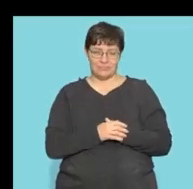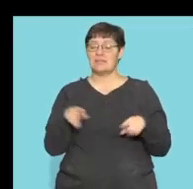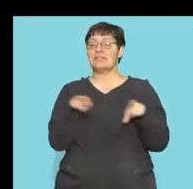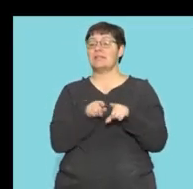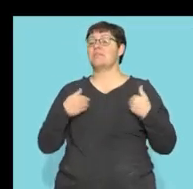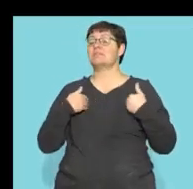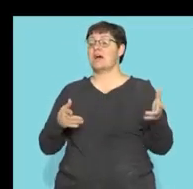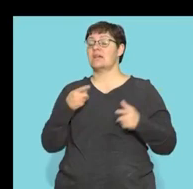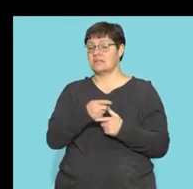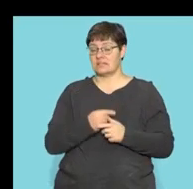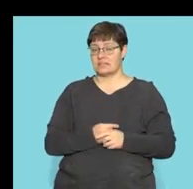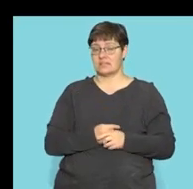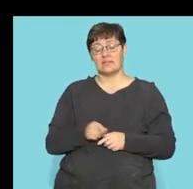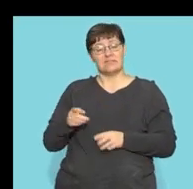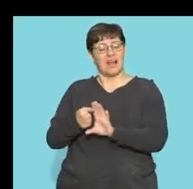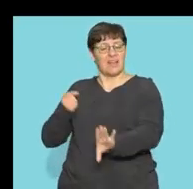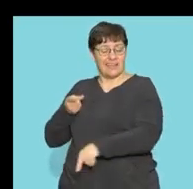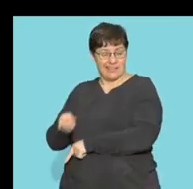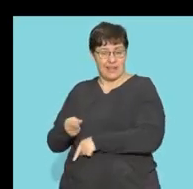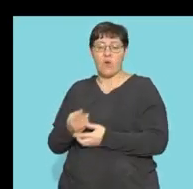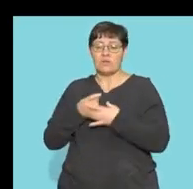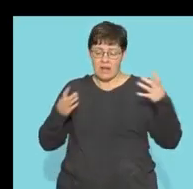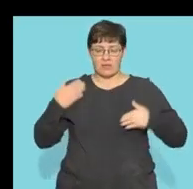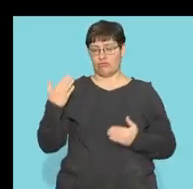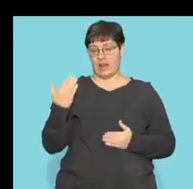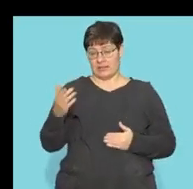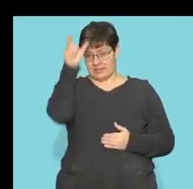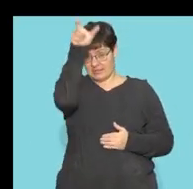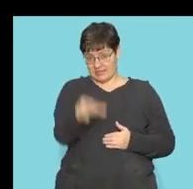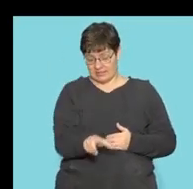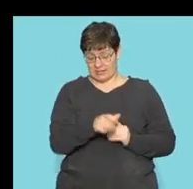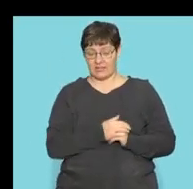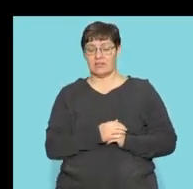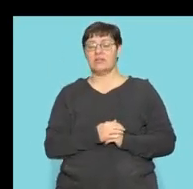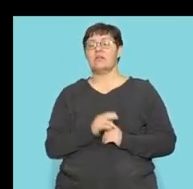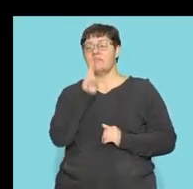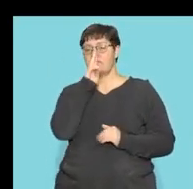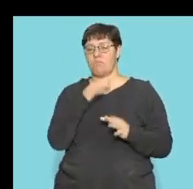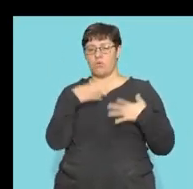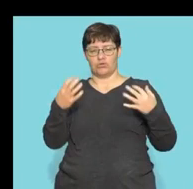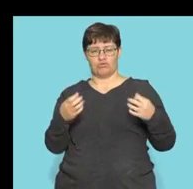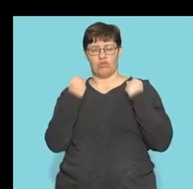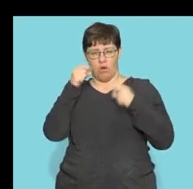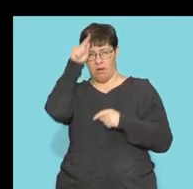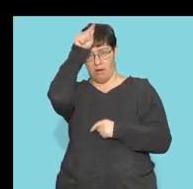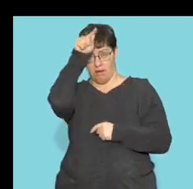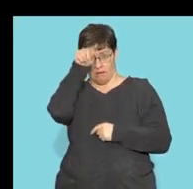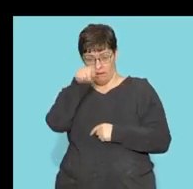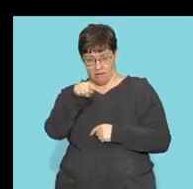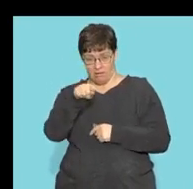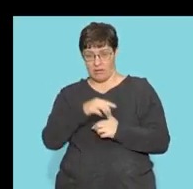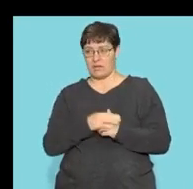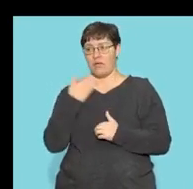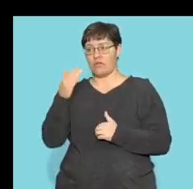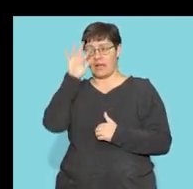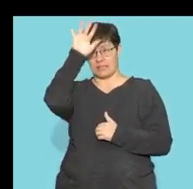started for the galvanic cells, we started on the right-hand side. And we're looking down here. The strongest reducing agents are on the